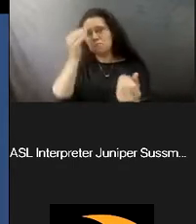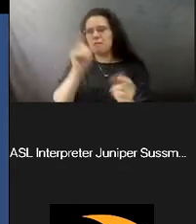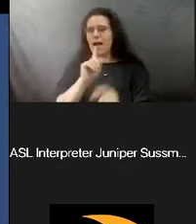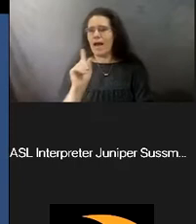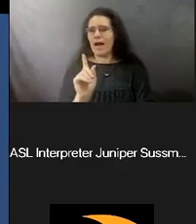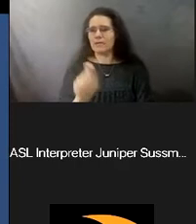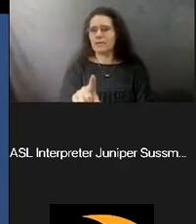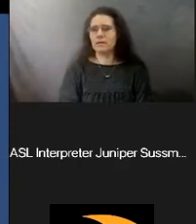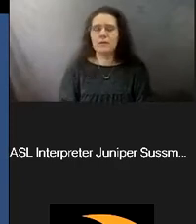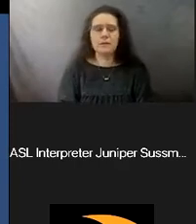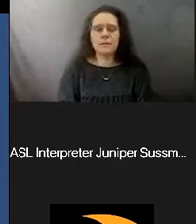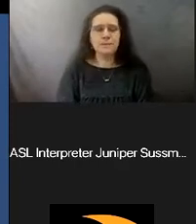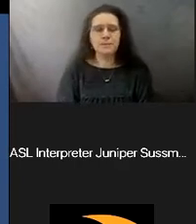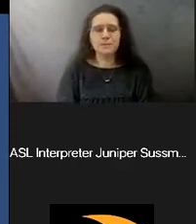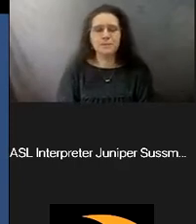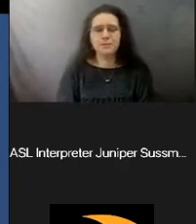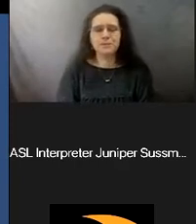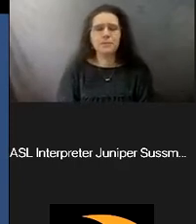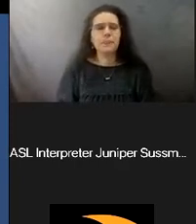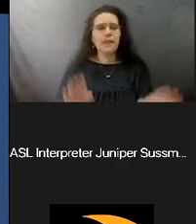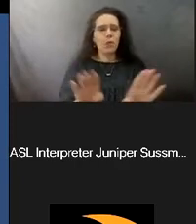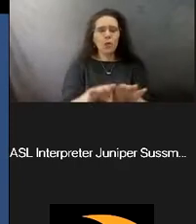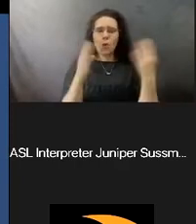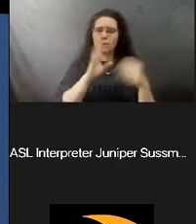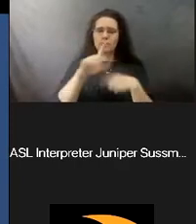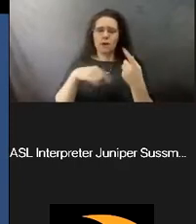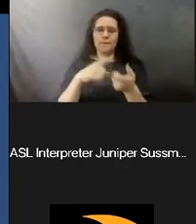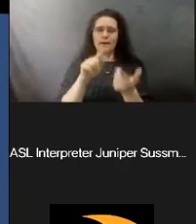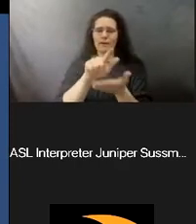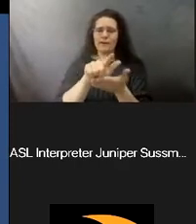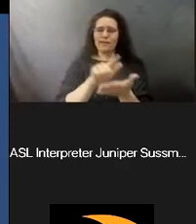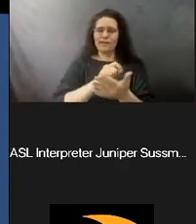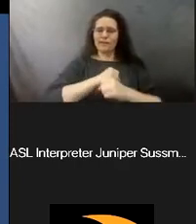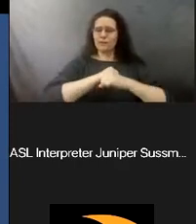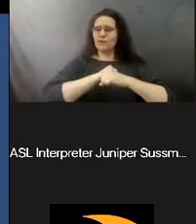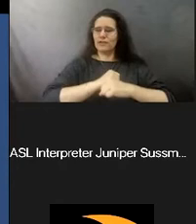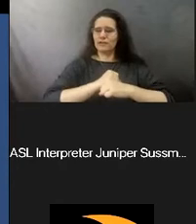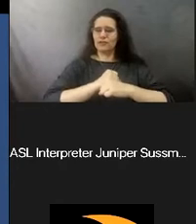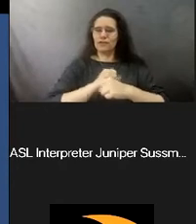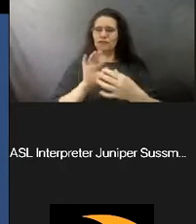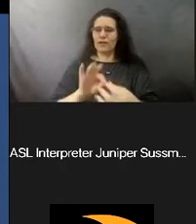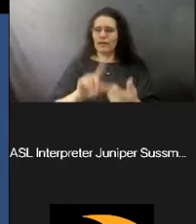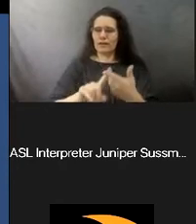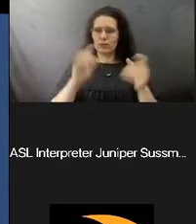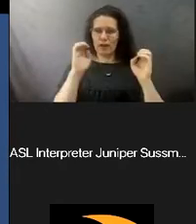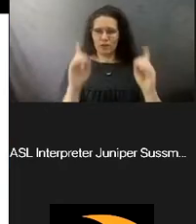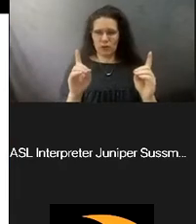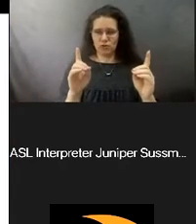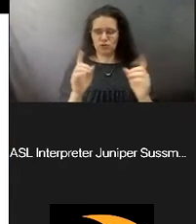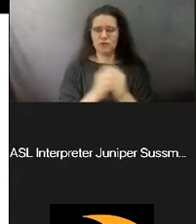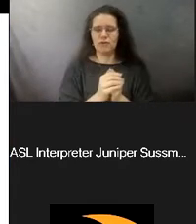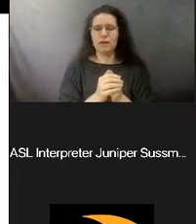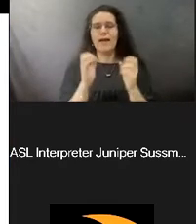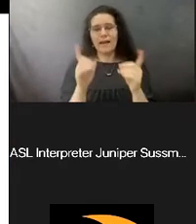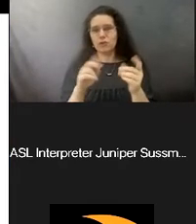So we're going to start by talking about the legal protections in education. And education broadly is going to cover a